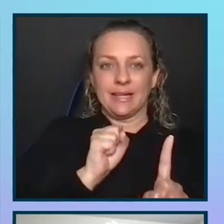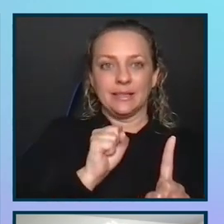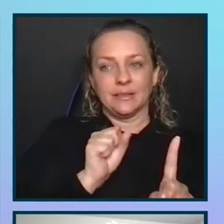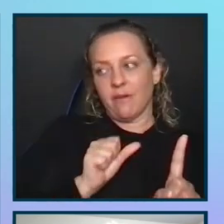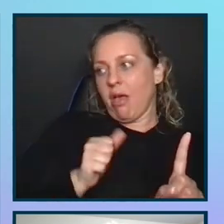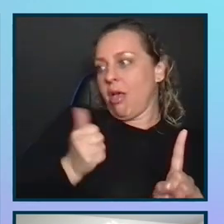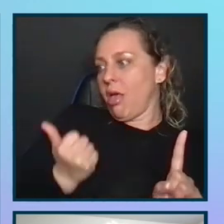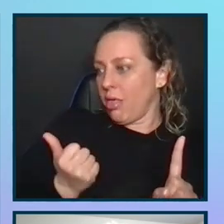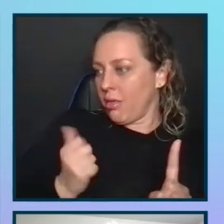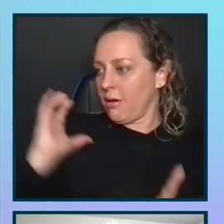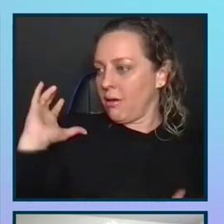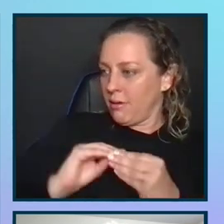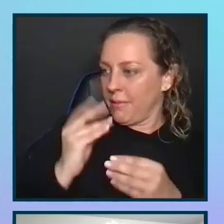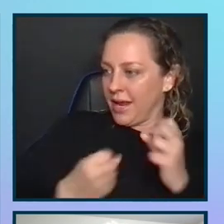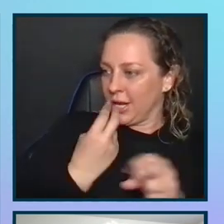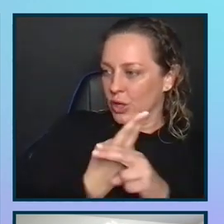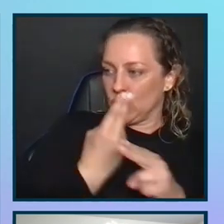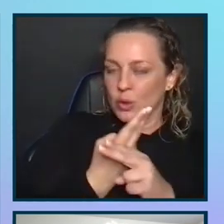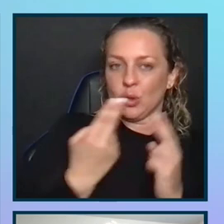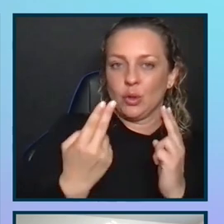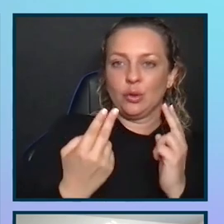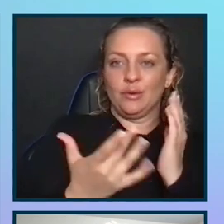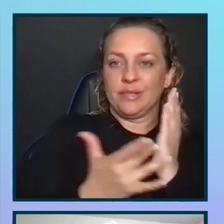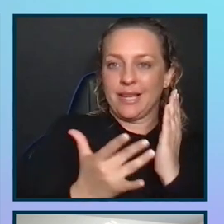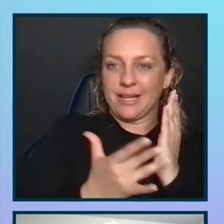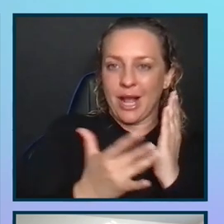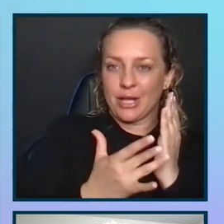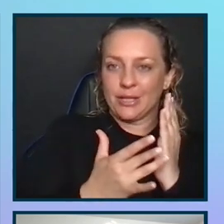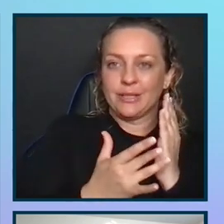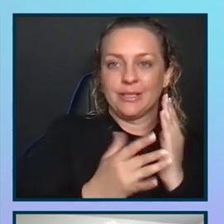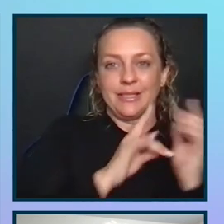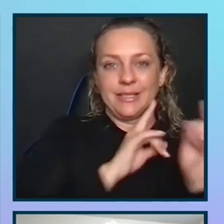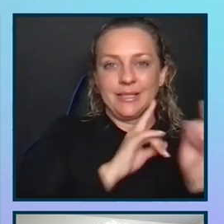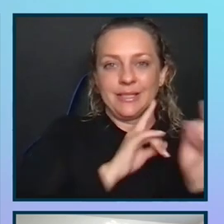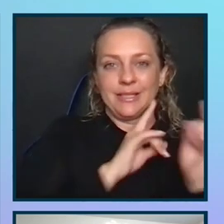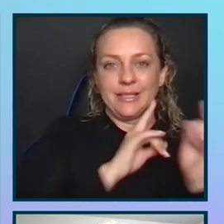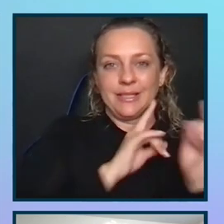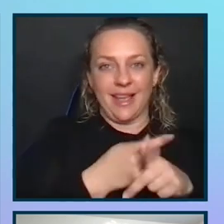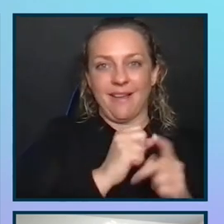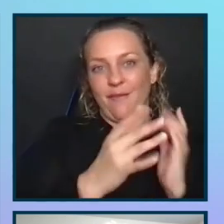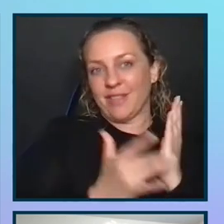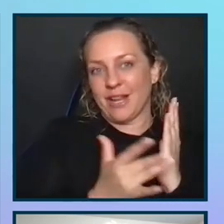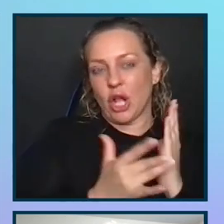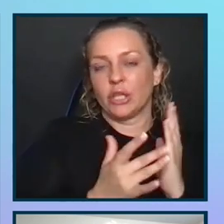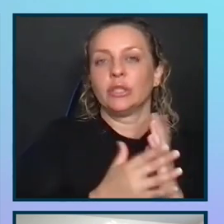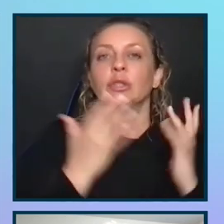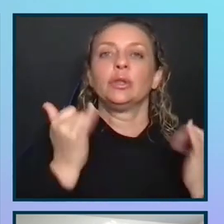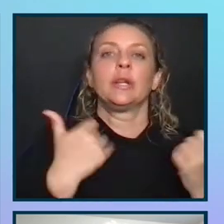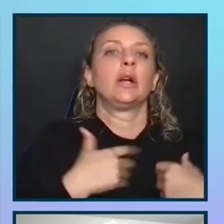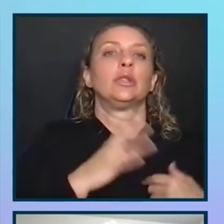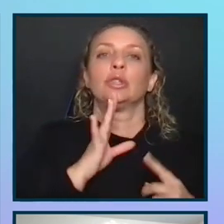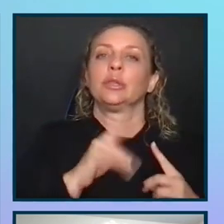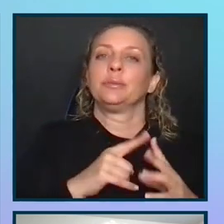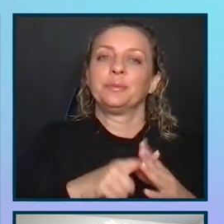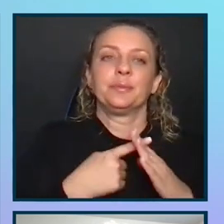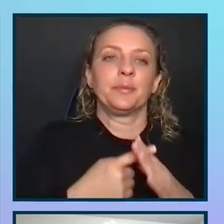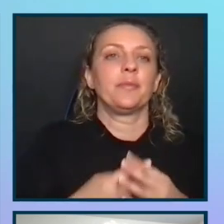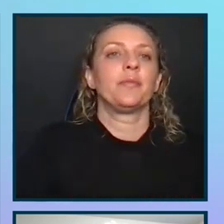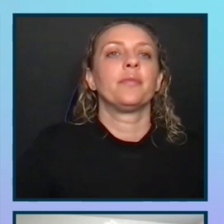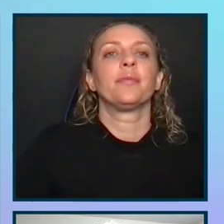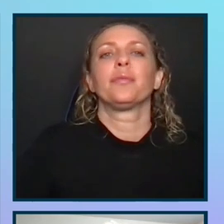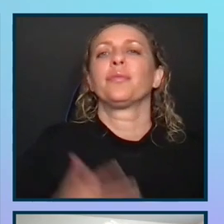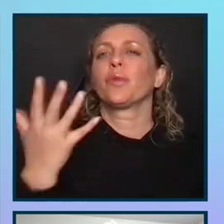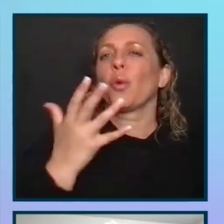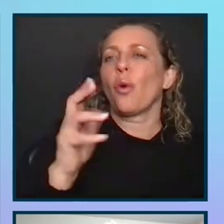someone who for many years has used technologies and a number of technologies. So let's go ahead and get started. What